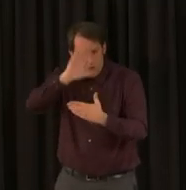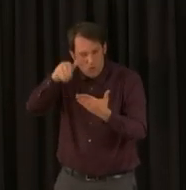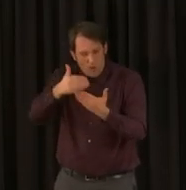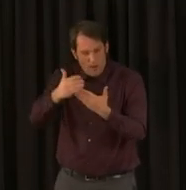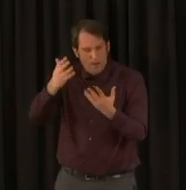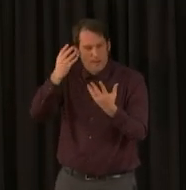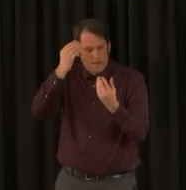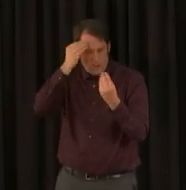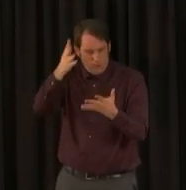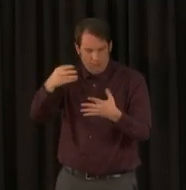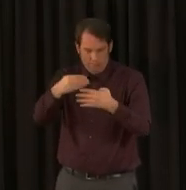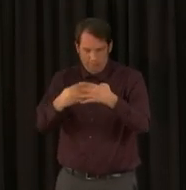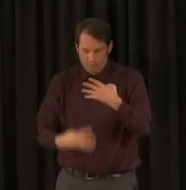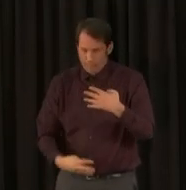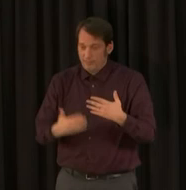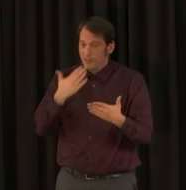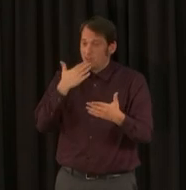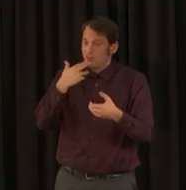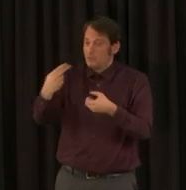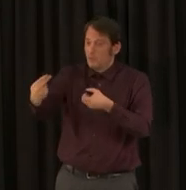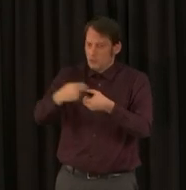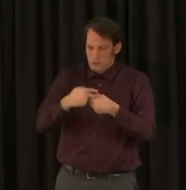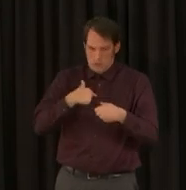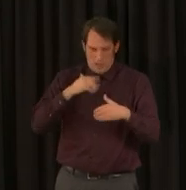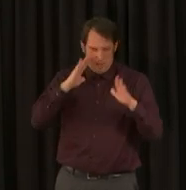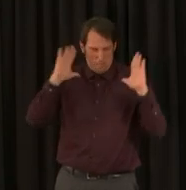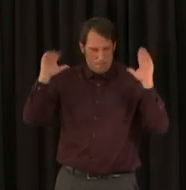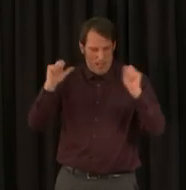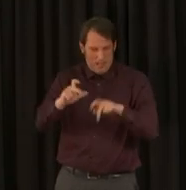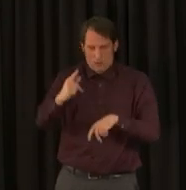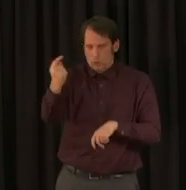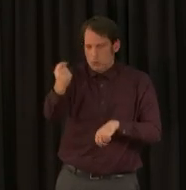With that, I want to thank you for joining us. We'll be back next Tuesday